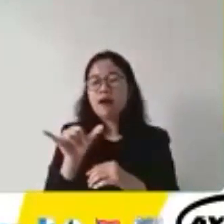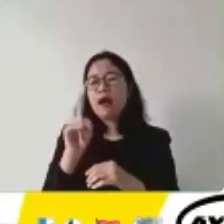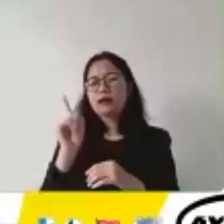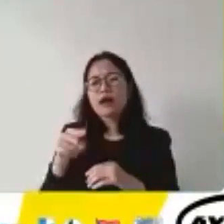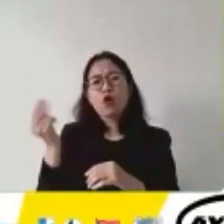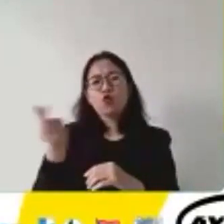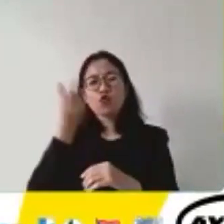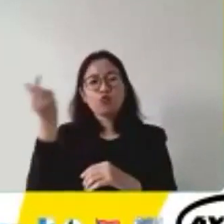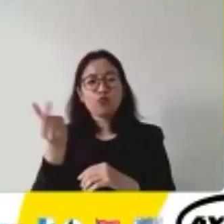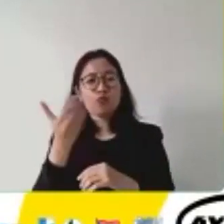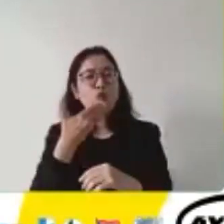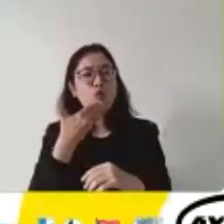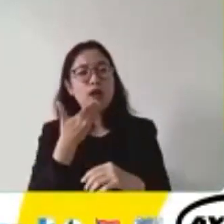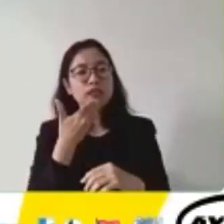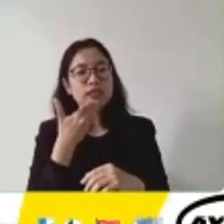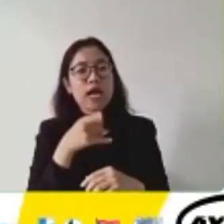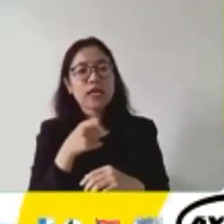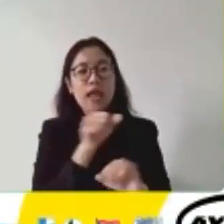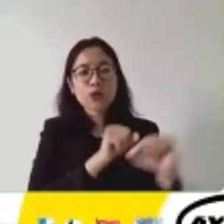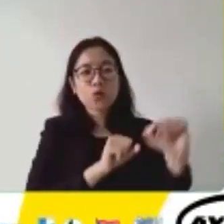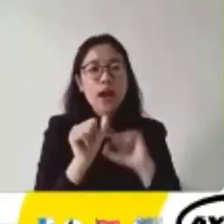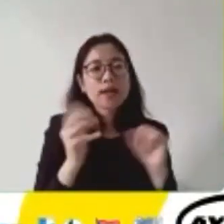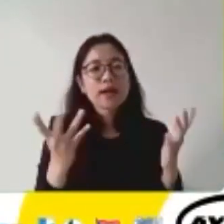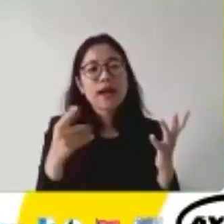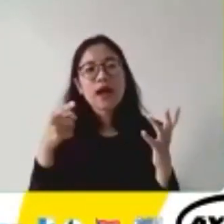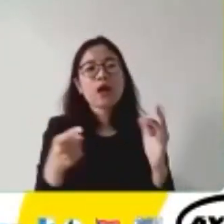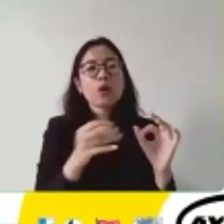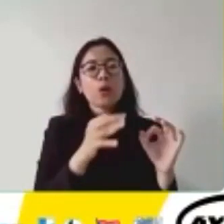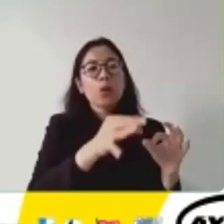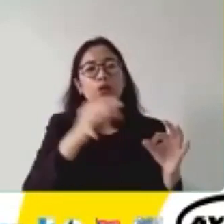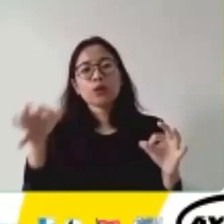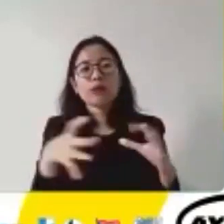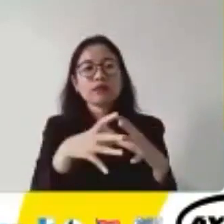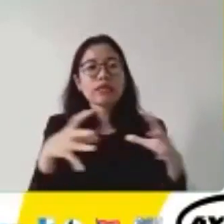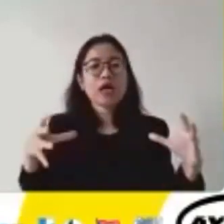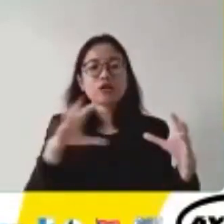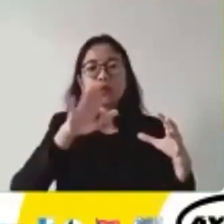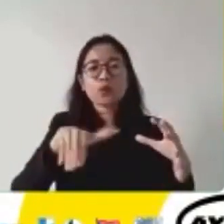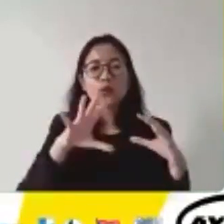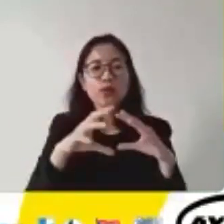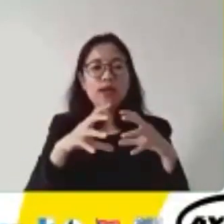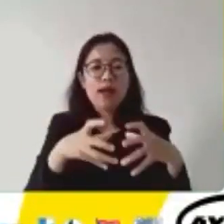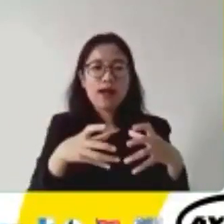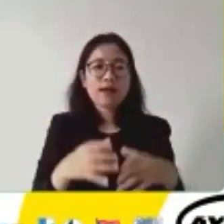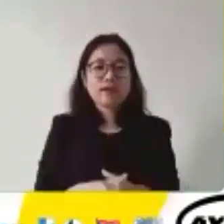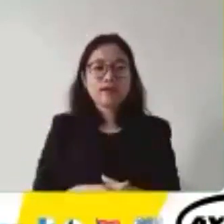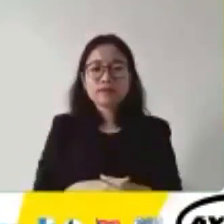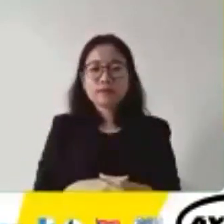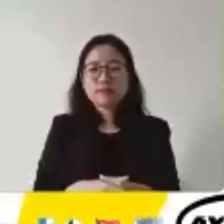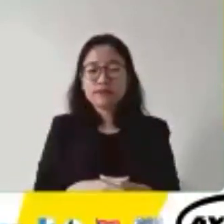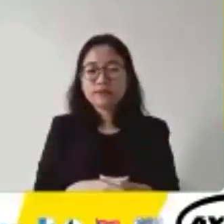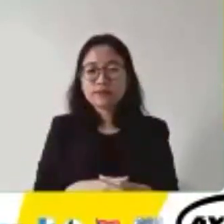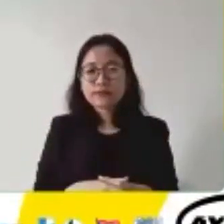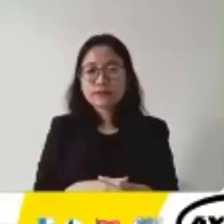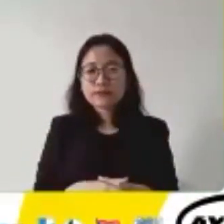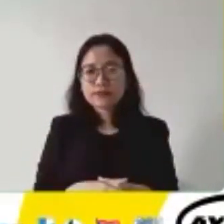air advocates. You can see examples here of the Ashas, who are the accredited social health activists in India,